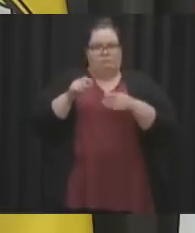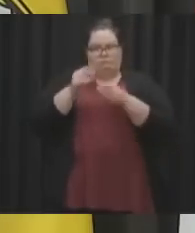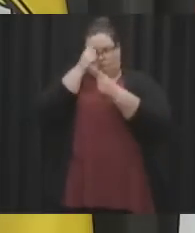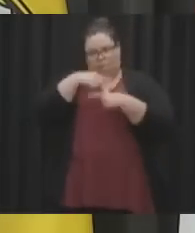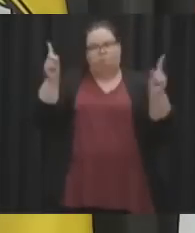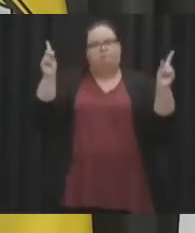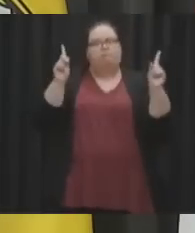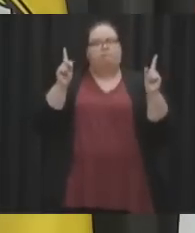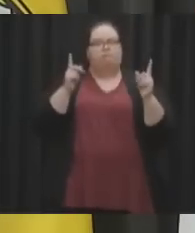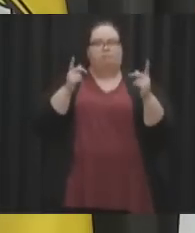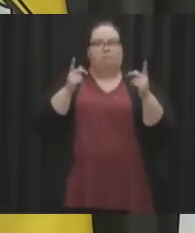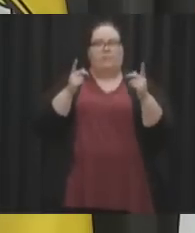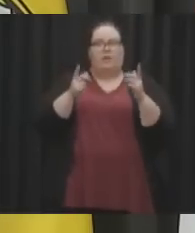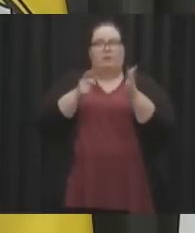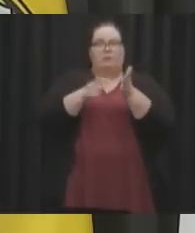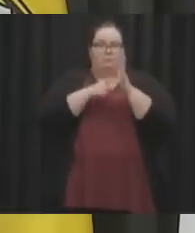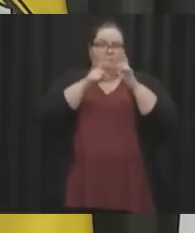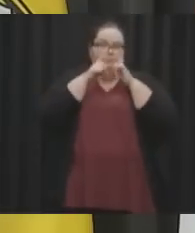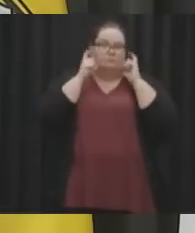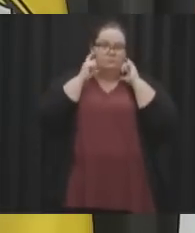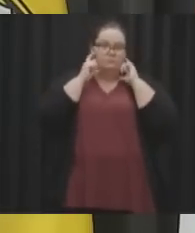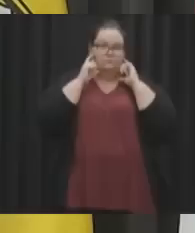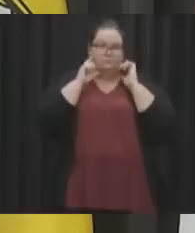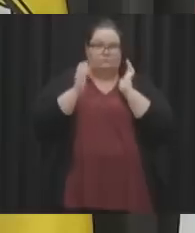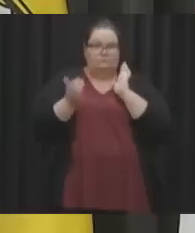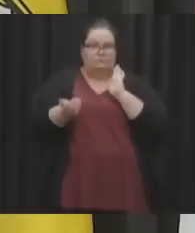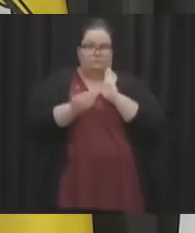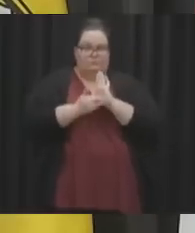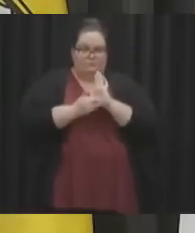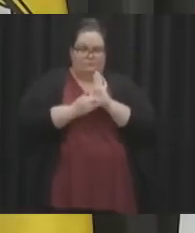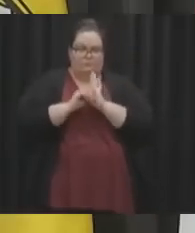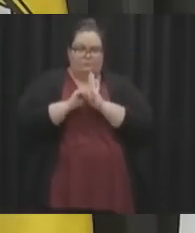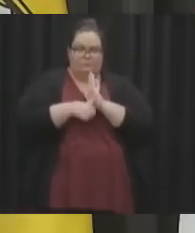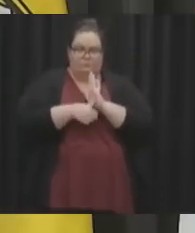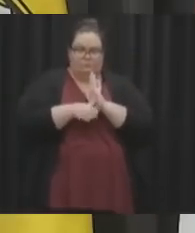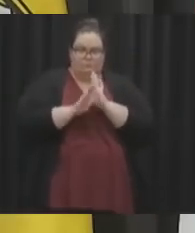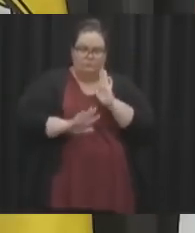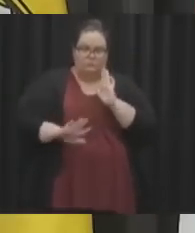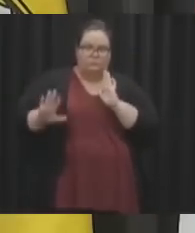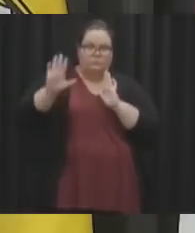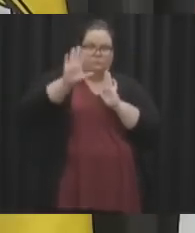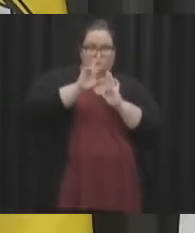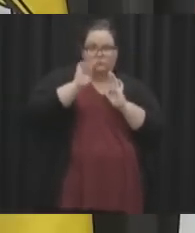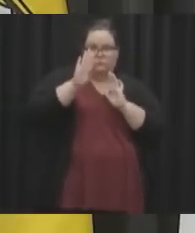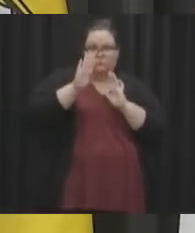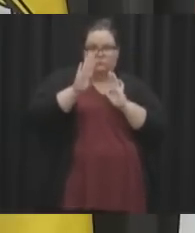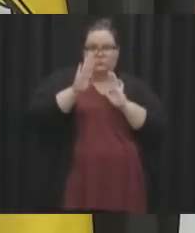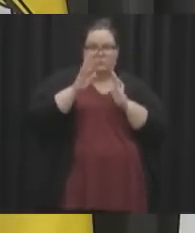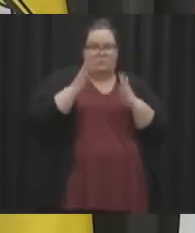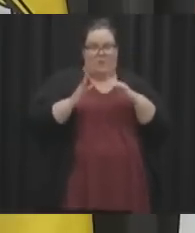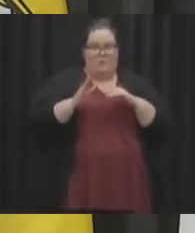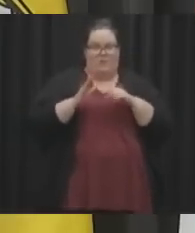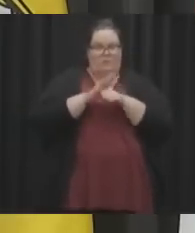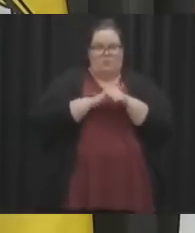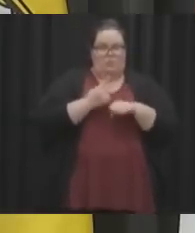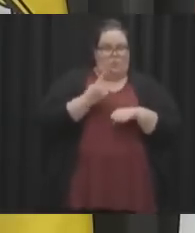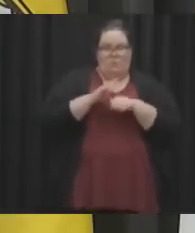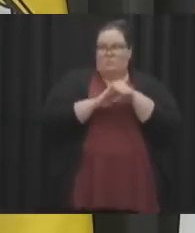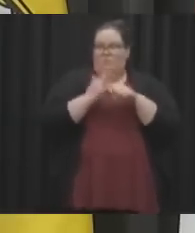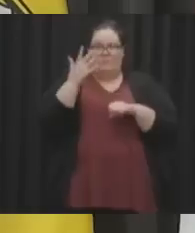avoid non-essential travel from this moment onwards. Yes, it's inconvenient. Yes, it's